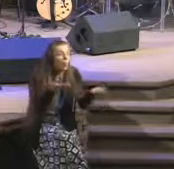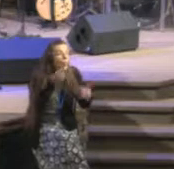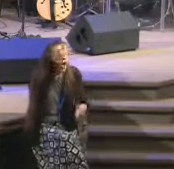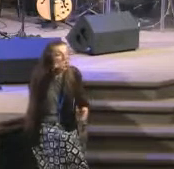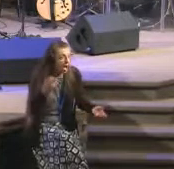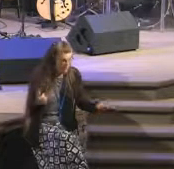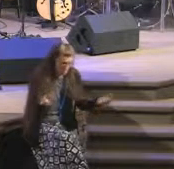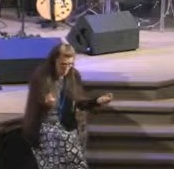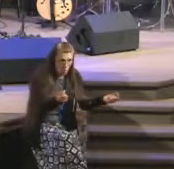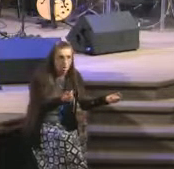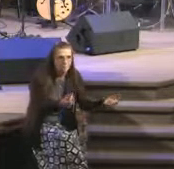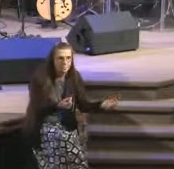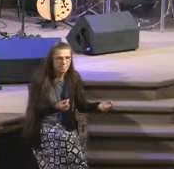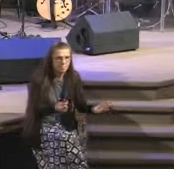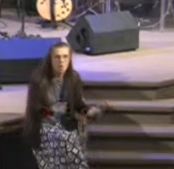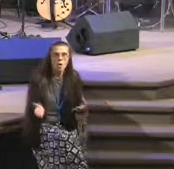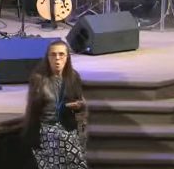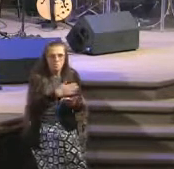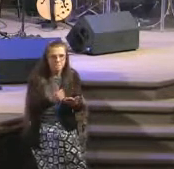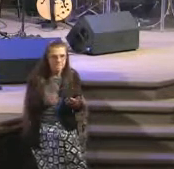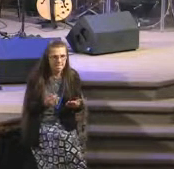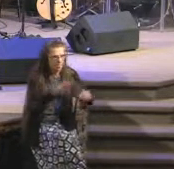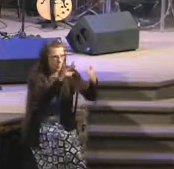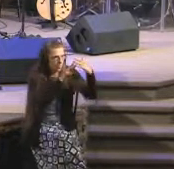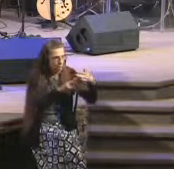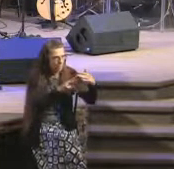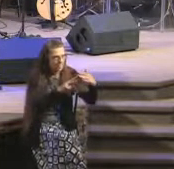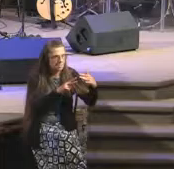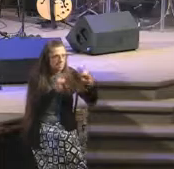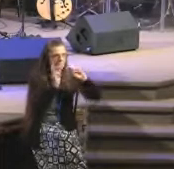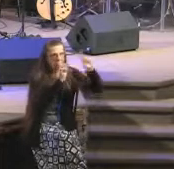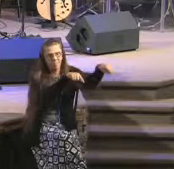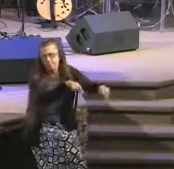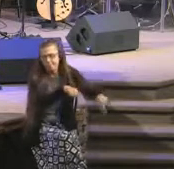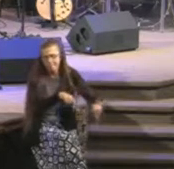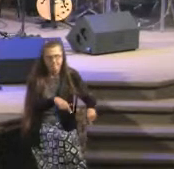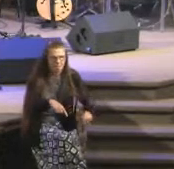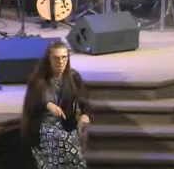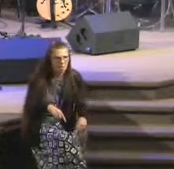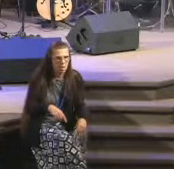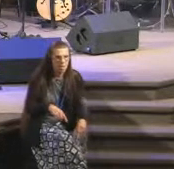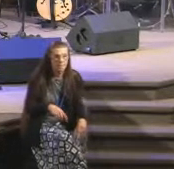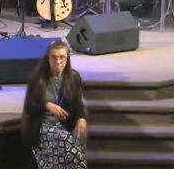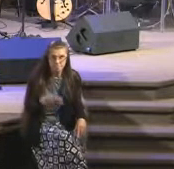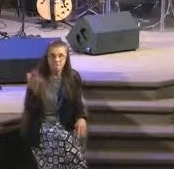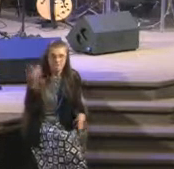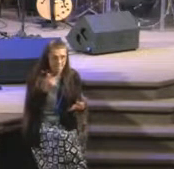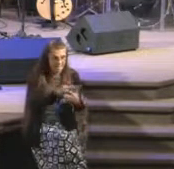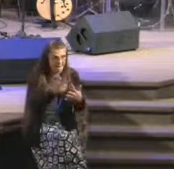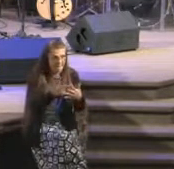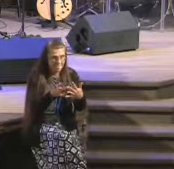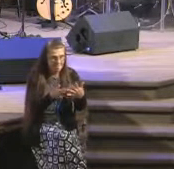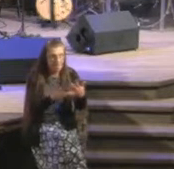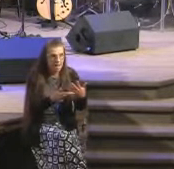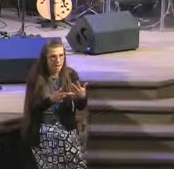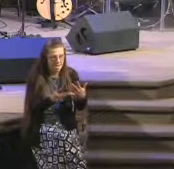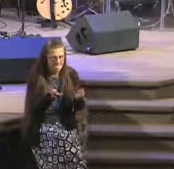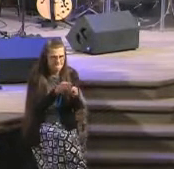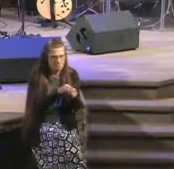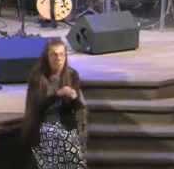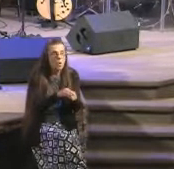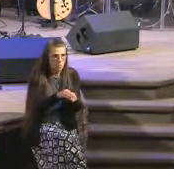me, in a day and age where we take the prophet and the apostle and we throw them out the door, I'm telling you, the fivefold ministry is still happening